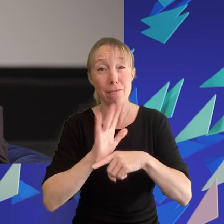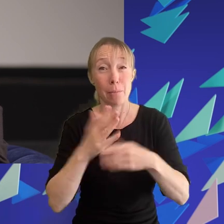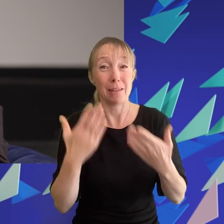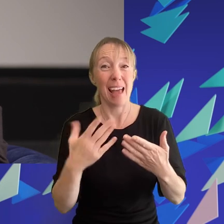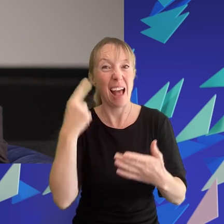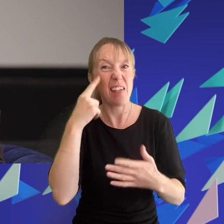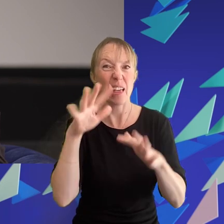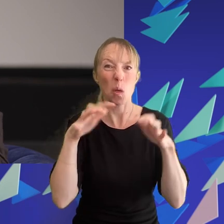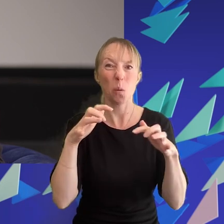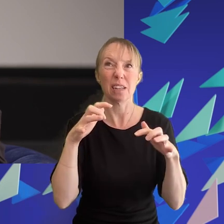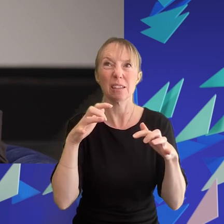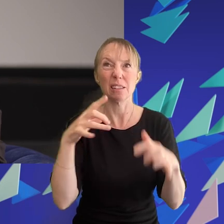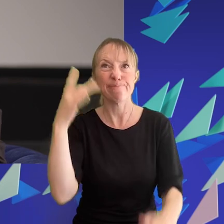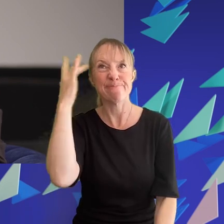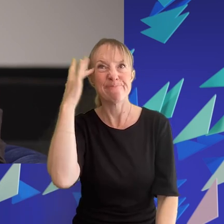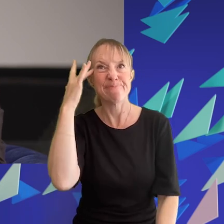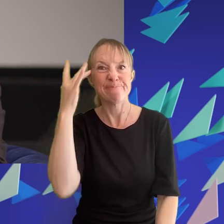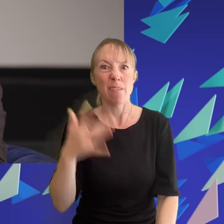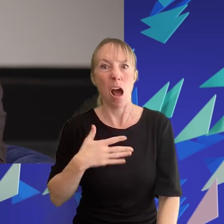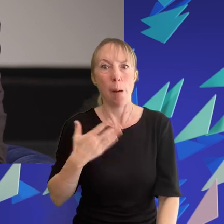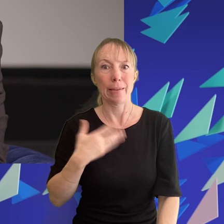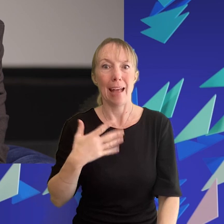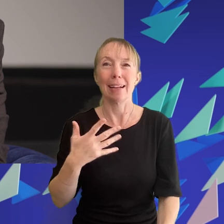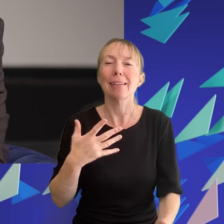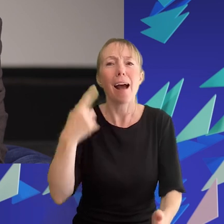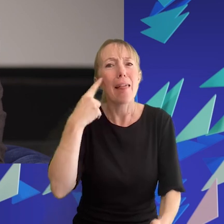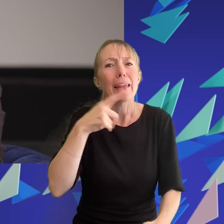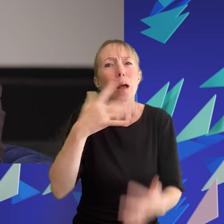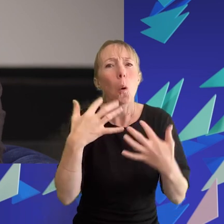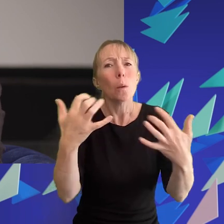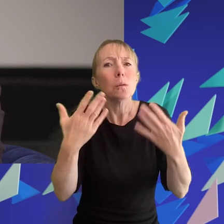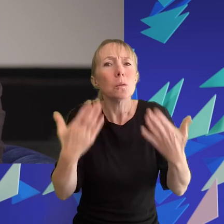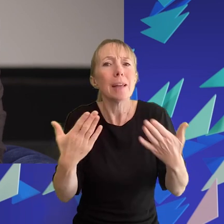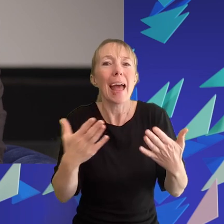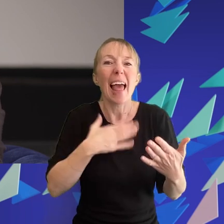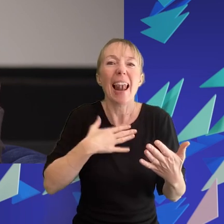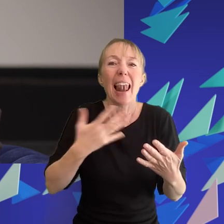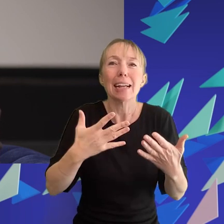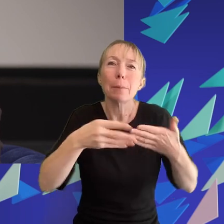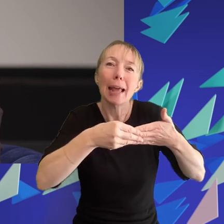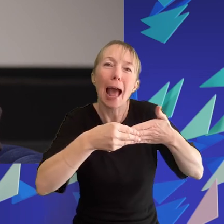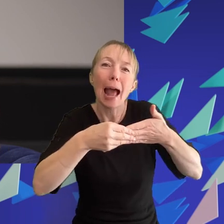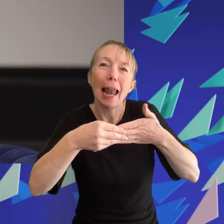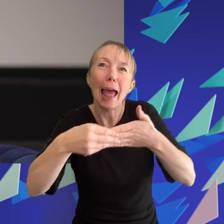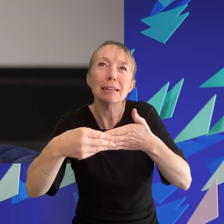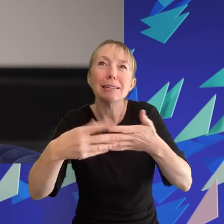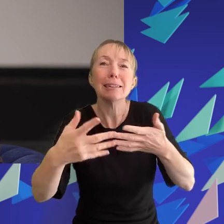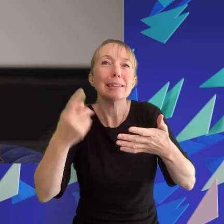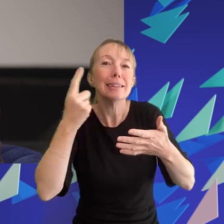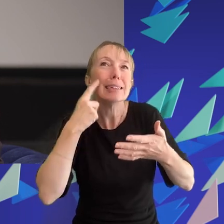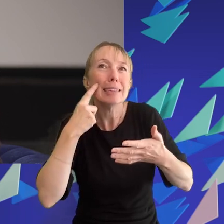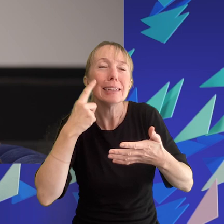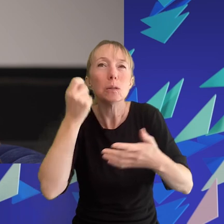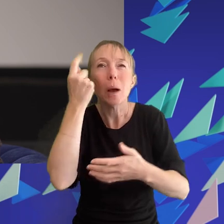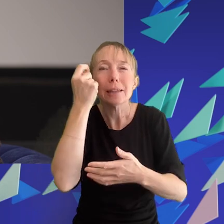it. You know, people now looks a little bit more to be feeded by some much more, you know, by the hand, logic, chronological thing.